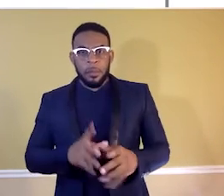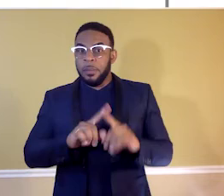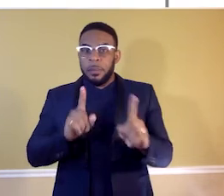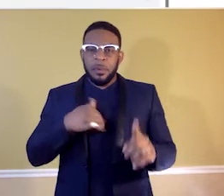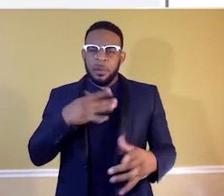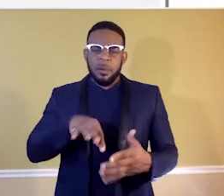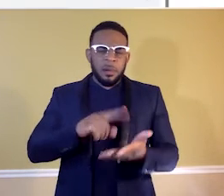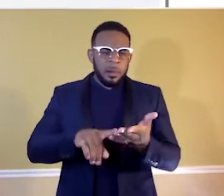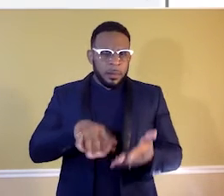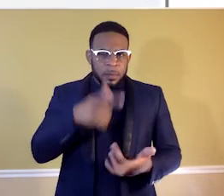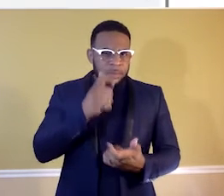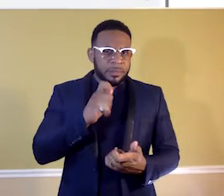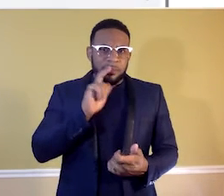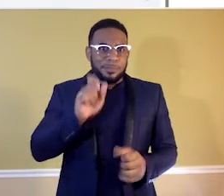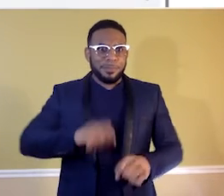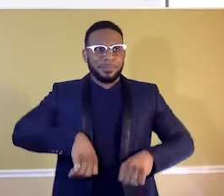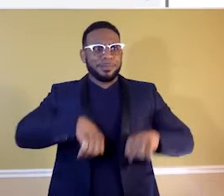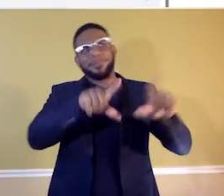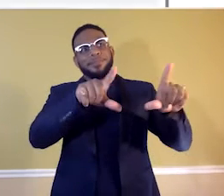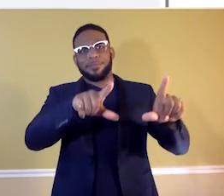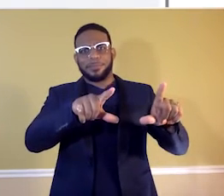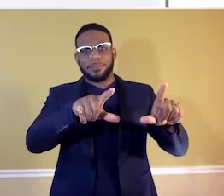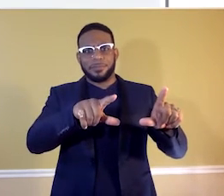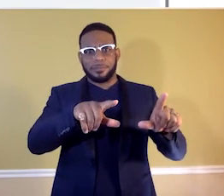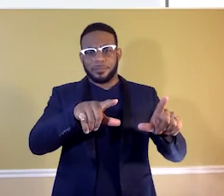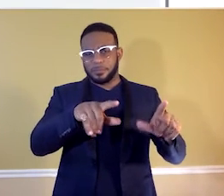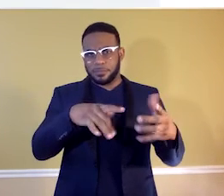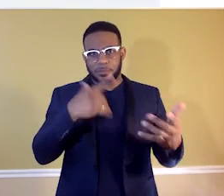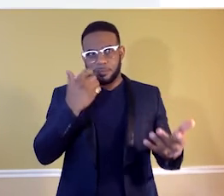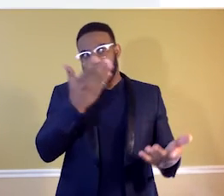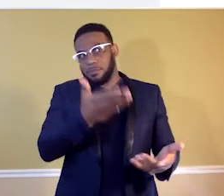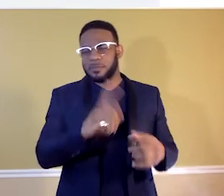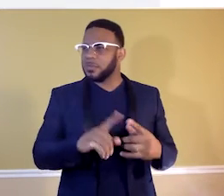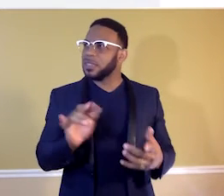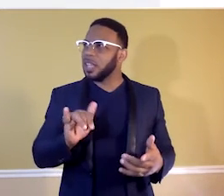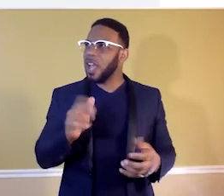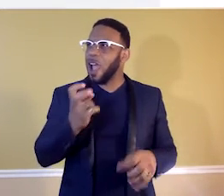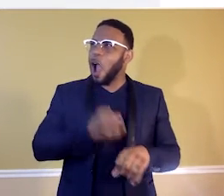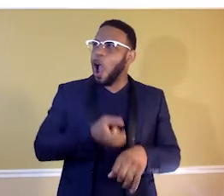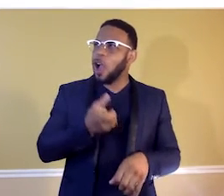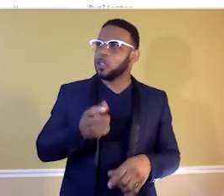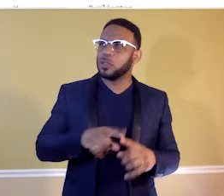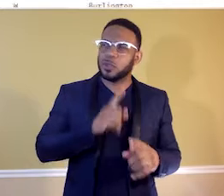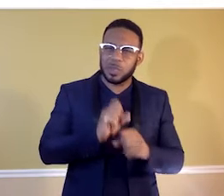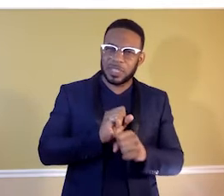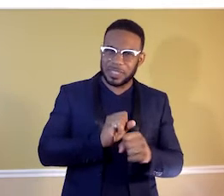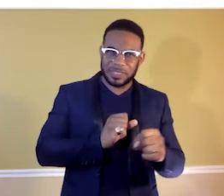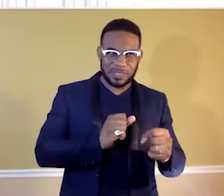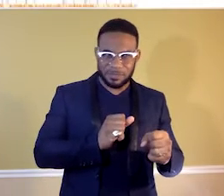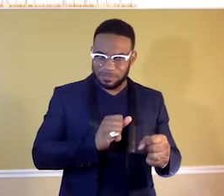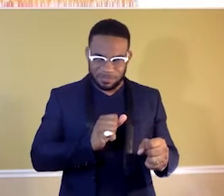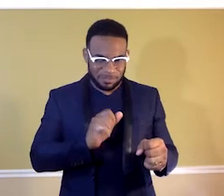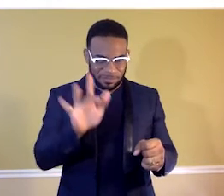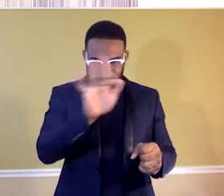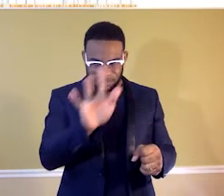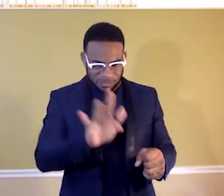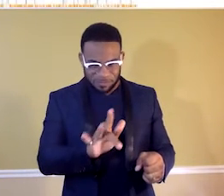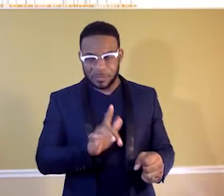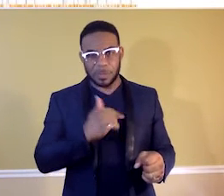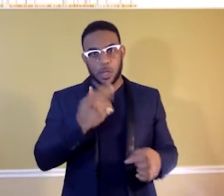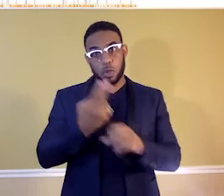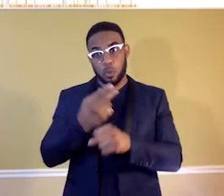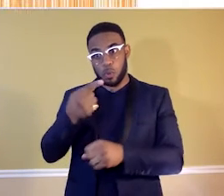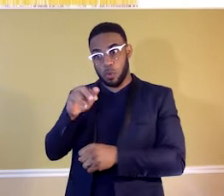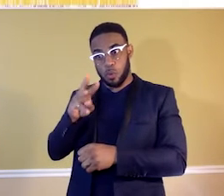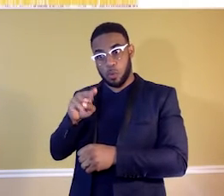found it interesting that they just put it on GitHub. It's just there, but it's kind of hard to really interact with. So using Grimoire